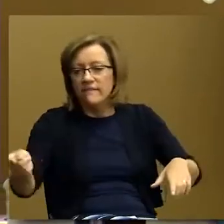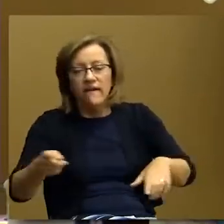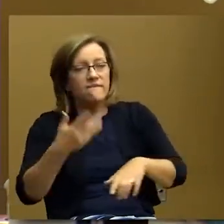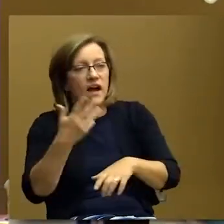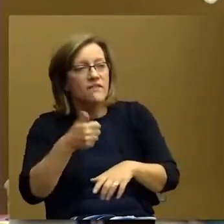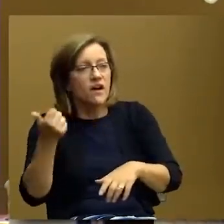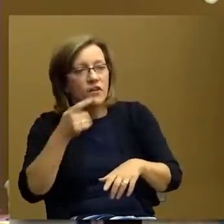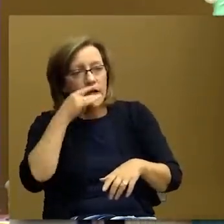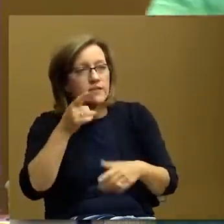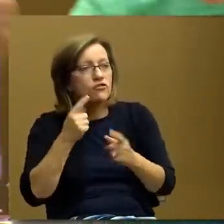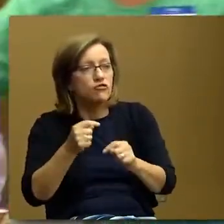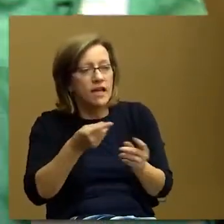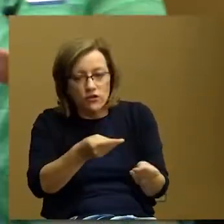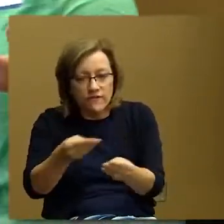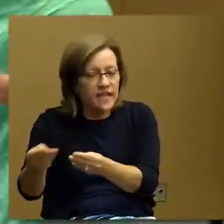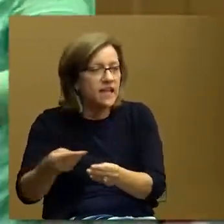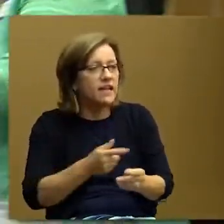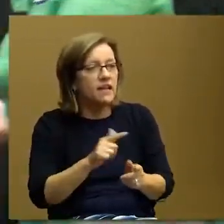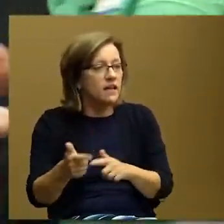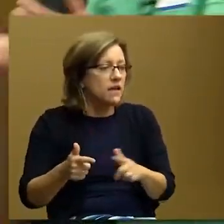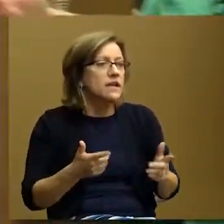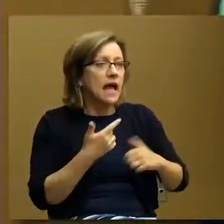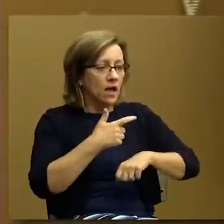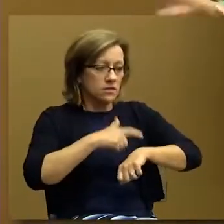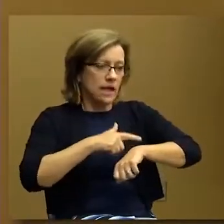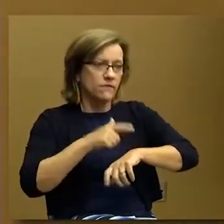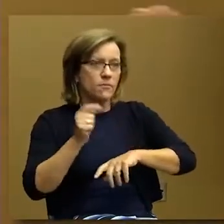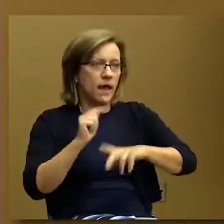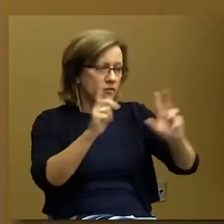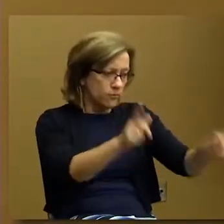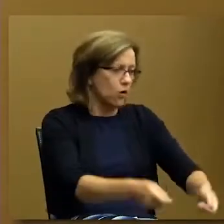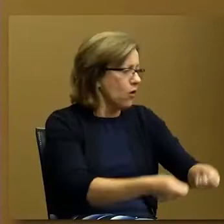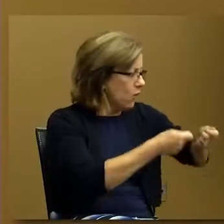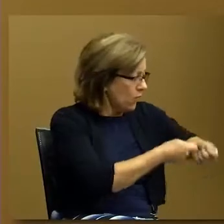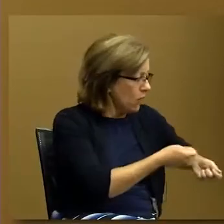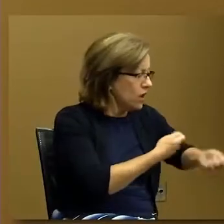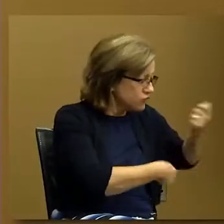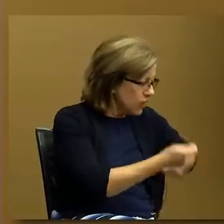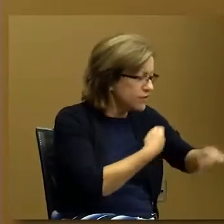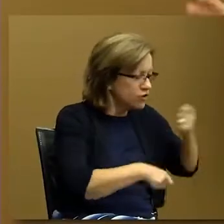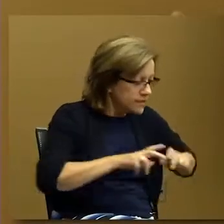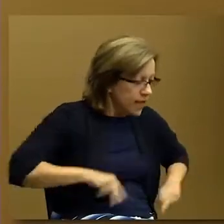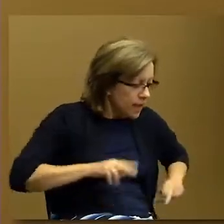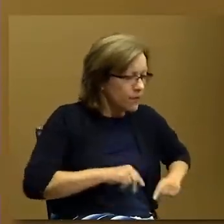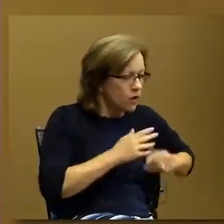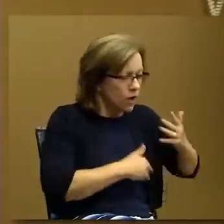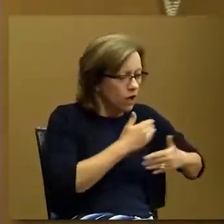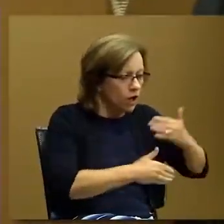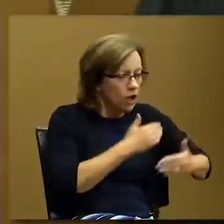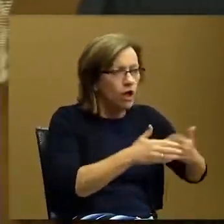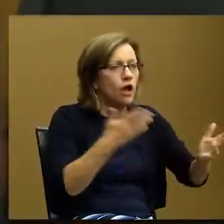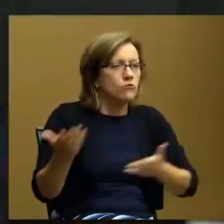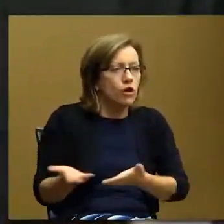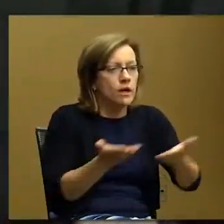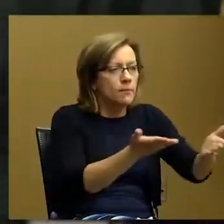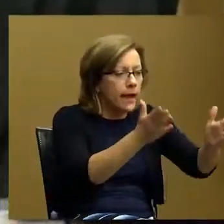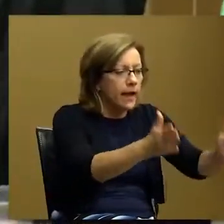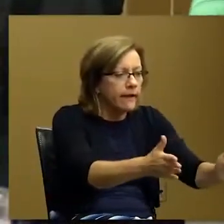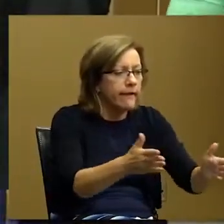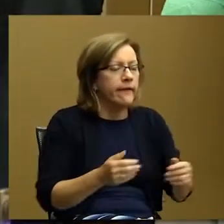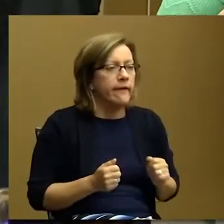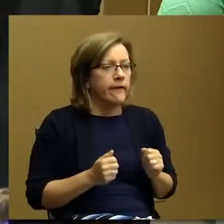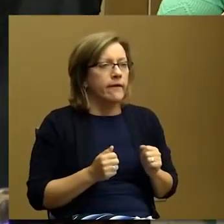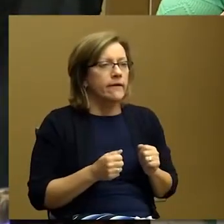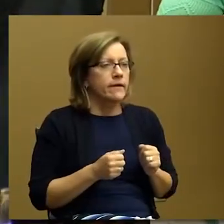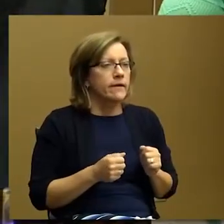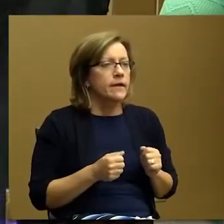to feed. Okay, now let's go and go to the bathroom. Okay, we were changing the diaper, all that other good stuff. We bring them back out, and now